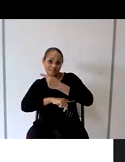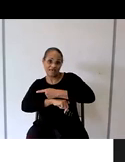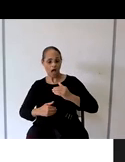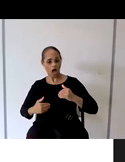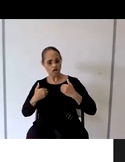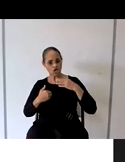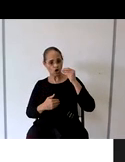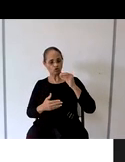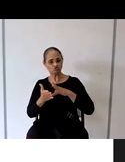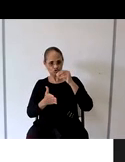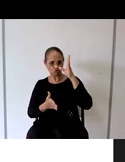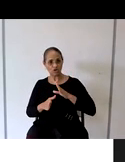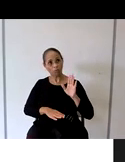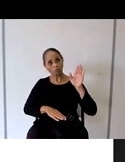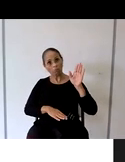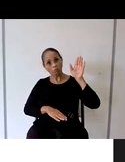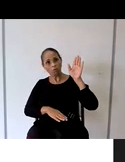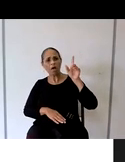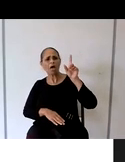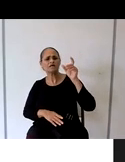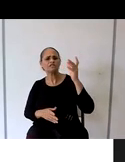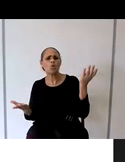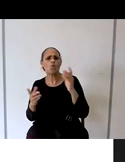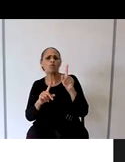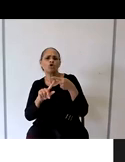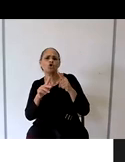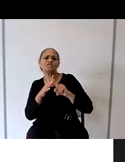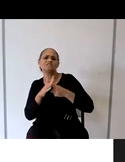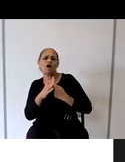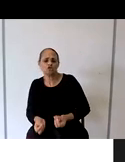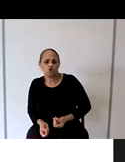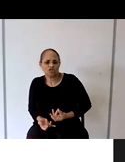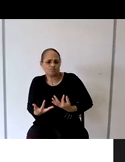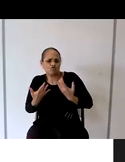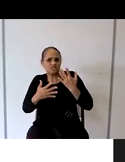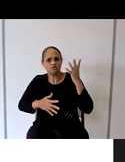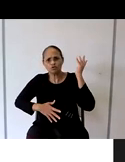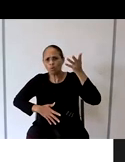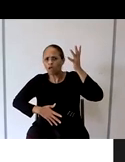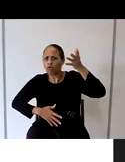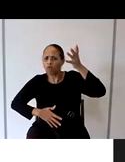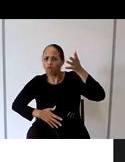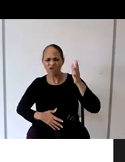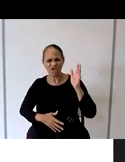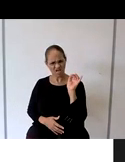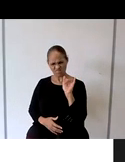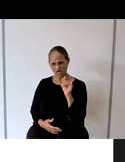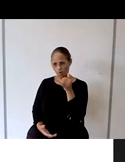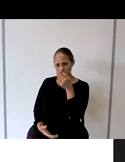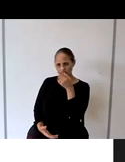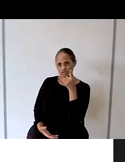student raised his hand and asked when she was going to start her inspirational speech. And that was because